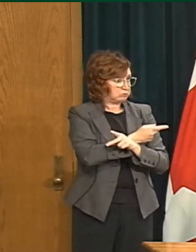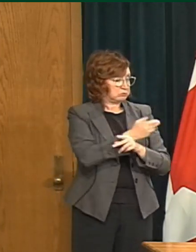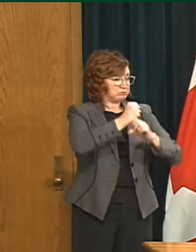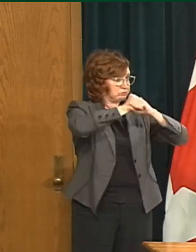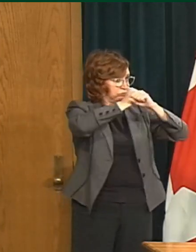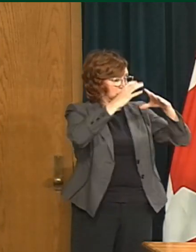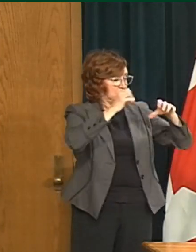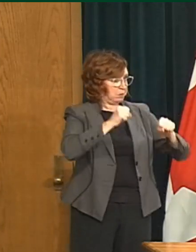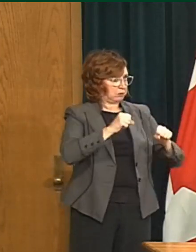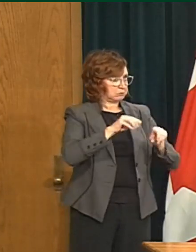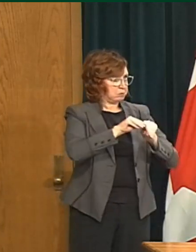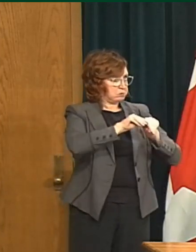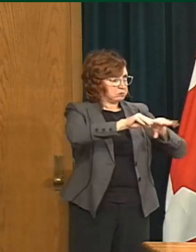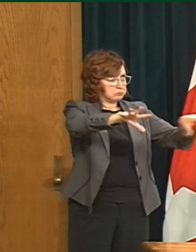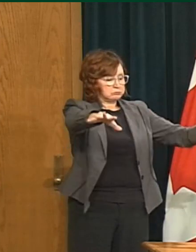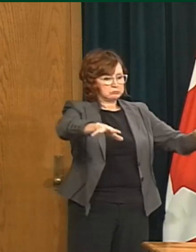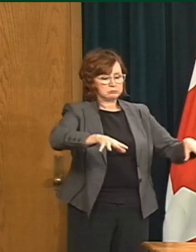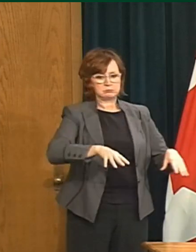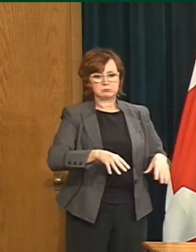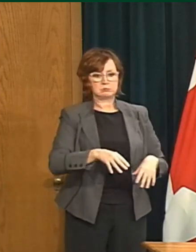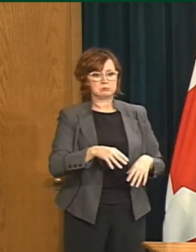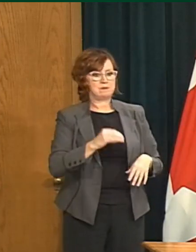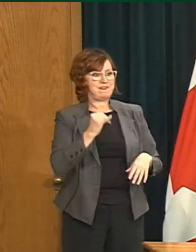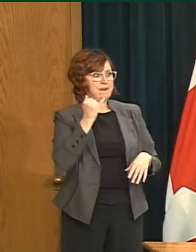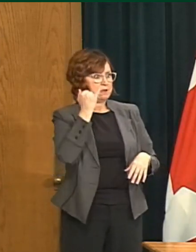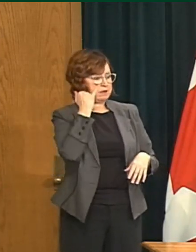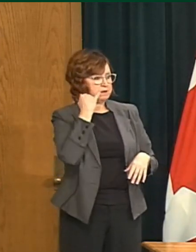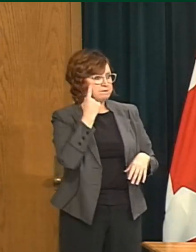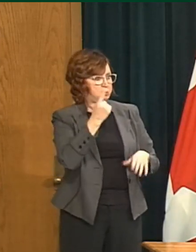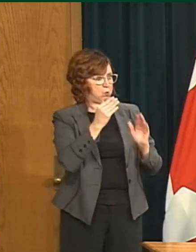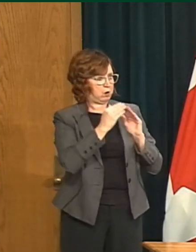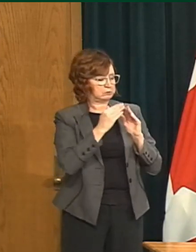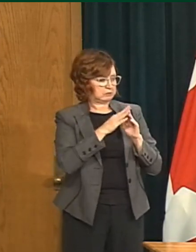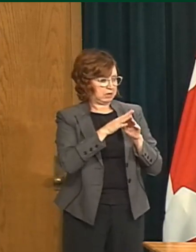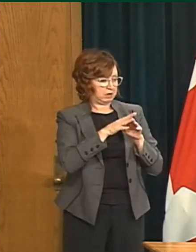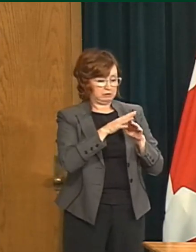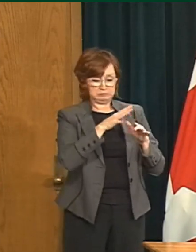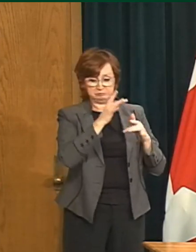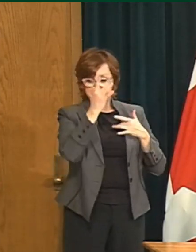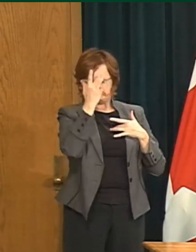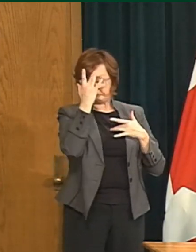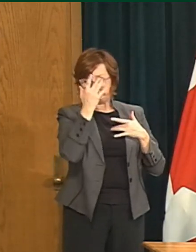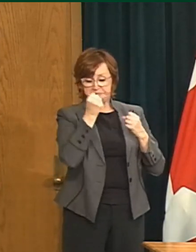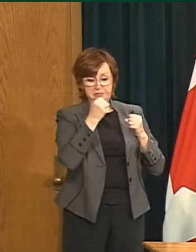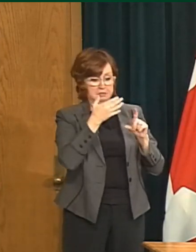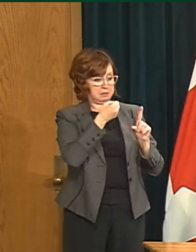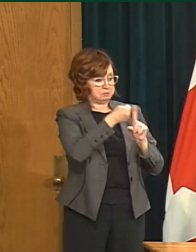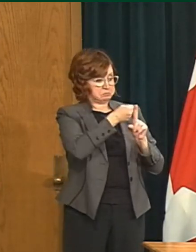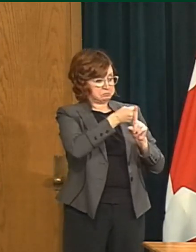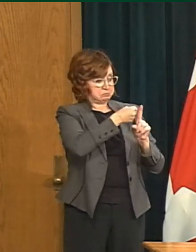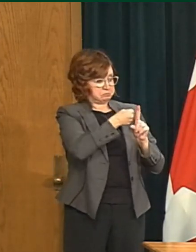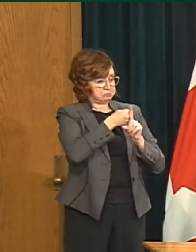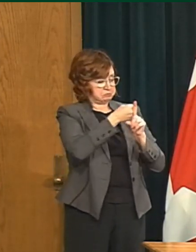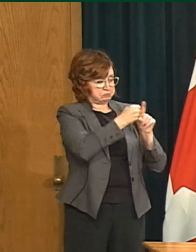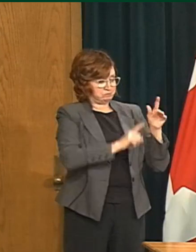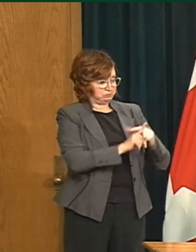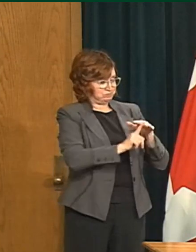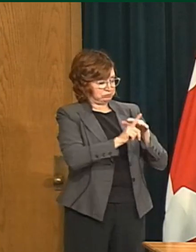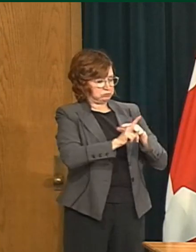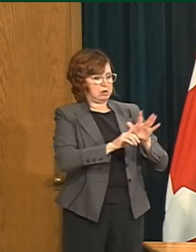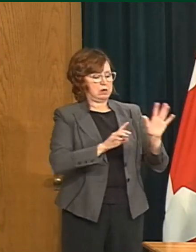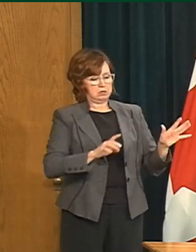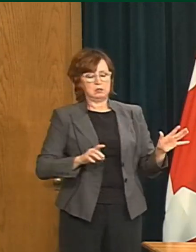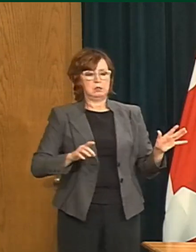long-term care homes as well as an assisted living home, the health region, we don't know where that could occur, and it may occur. The health